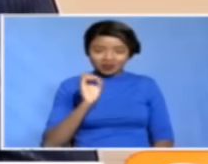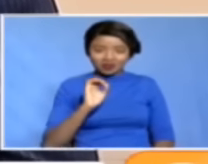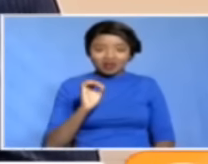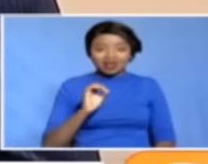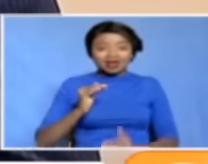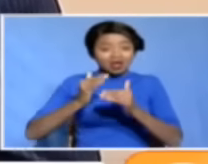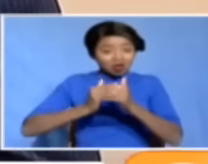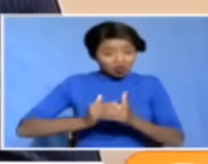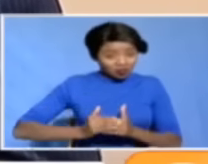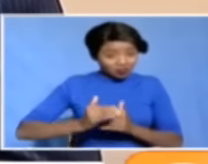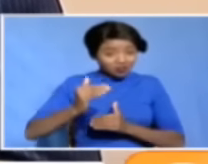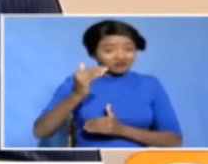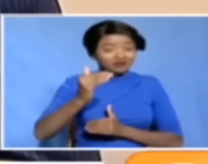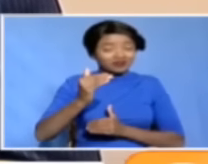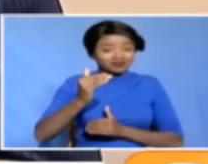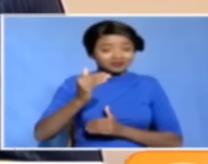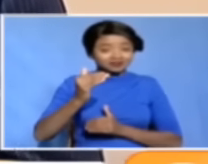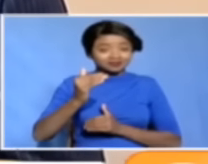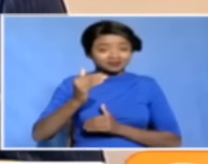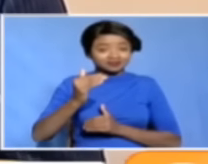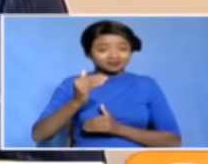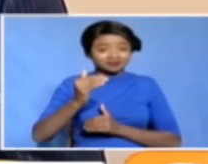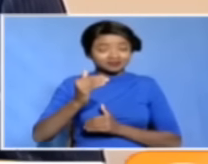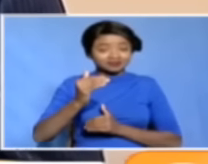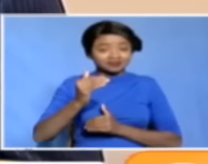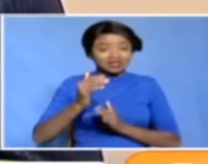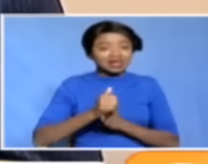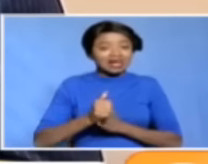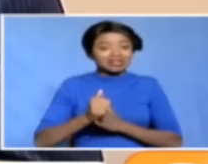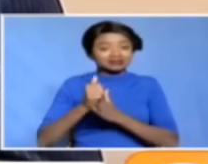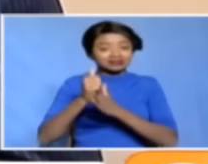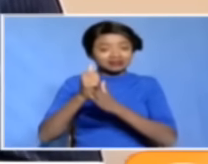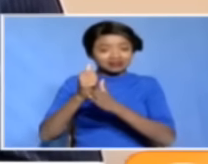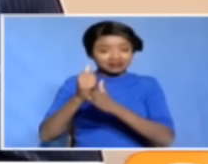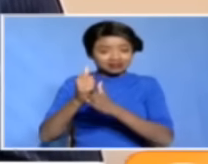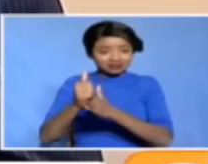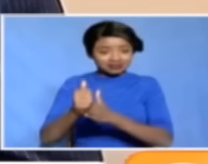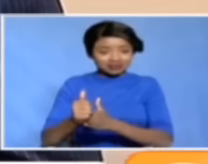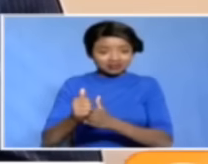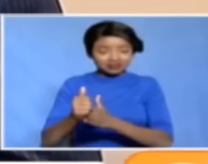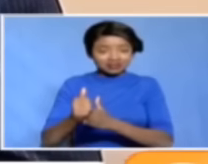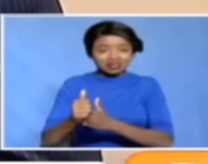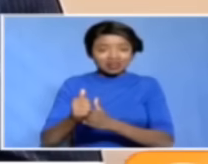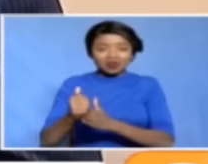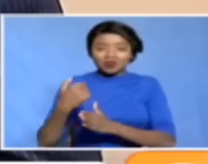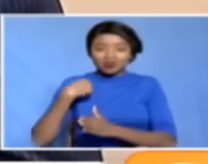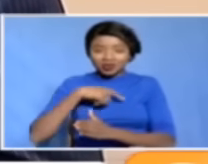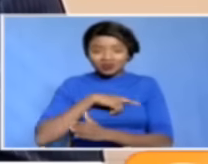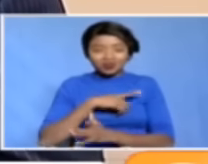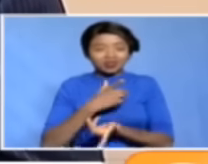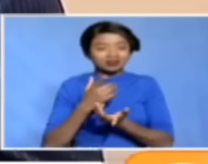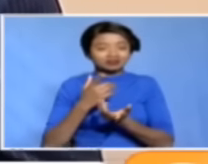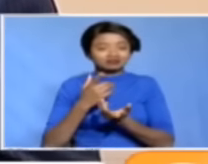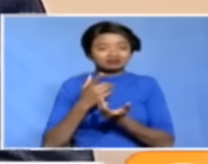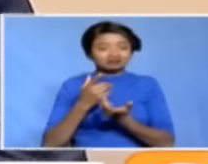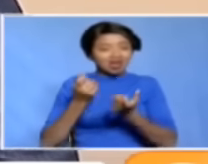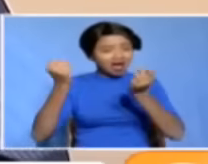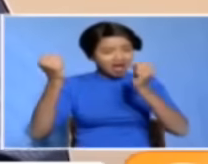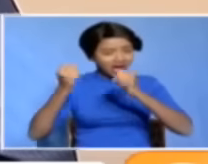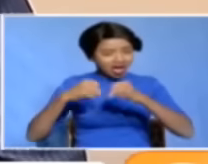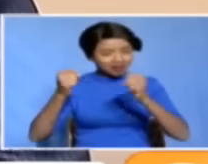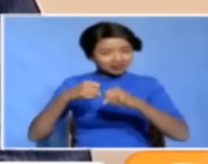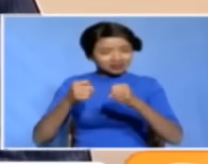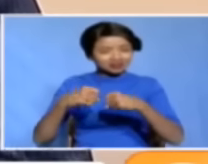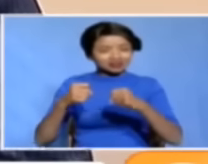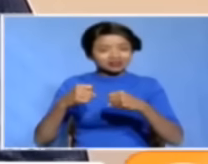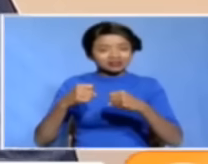going forward as leadership, we will always read from the same script as the